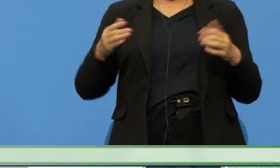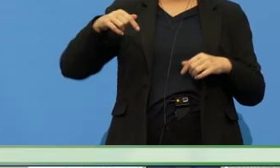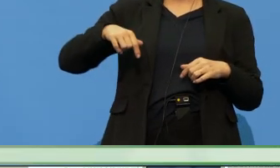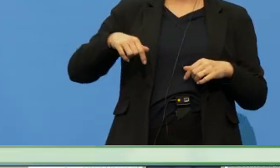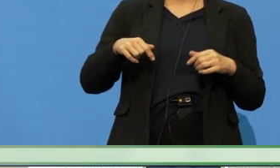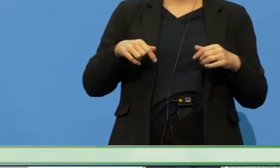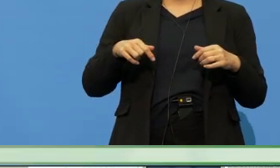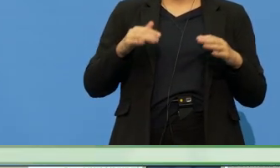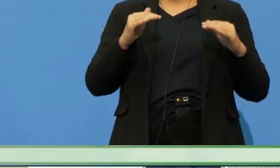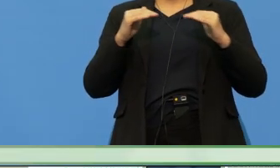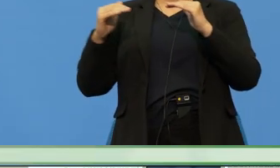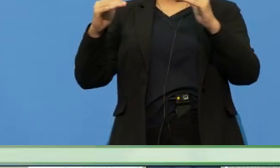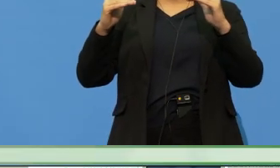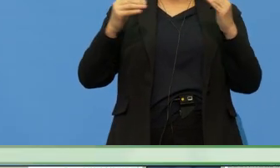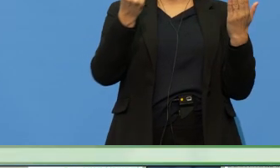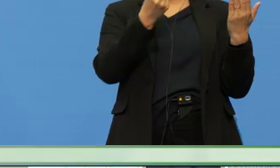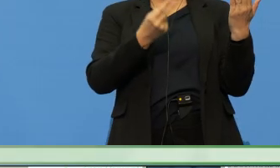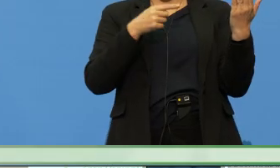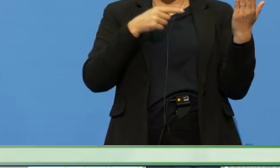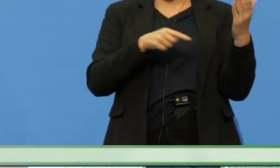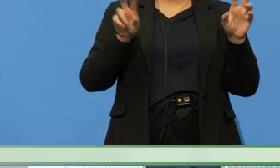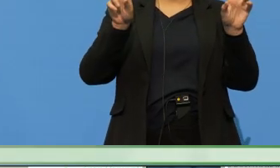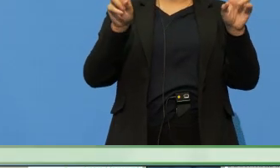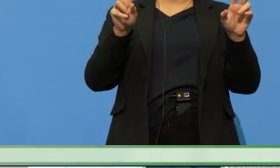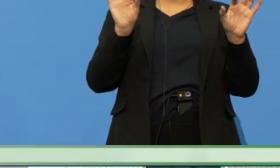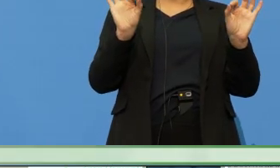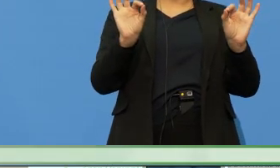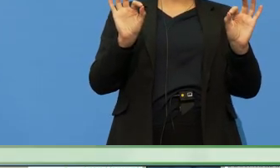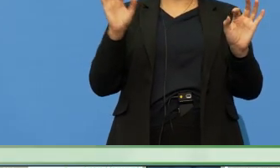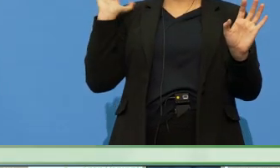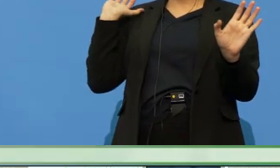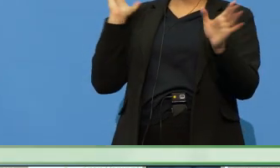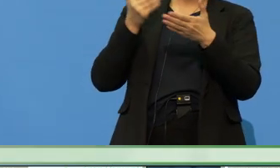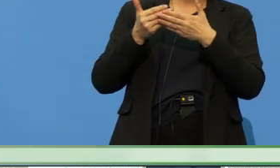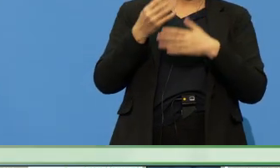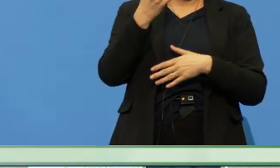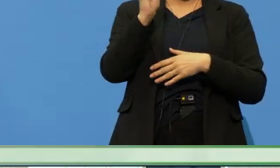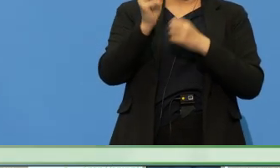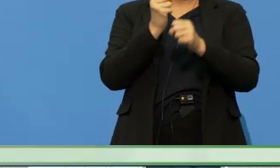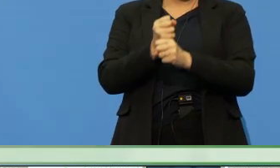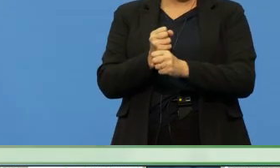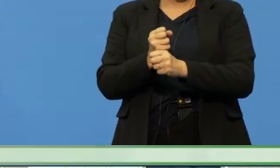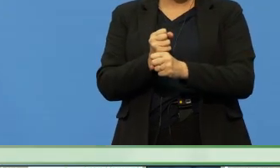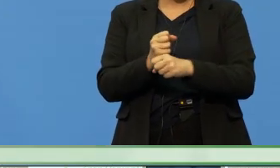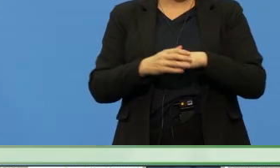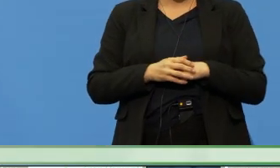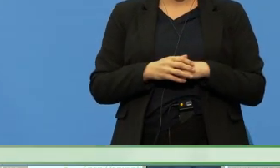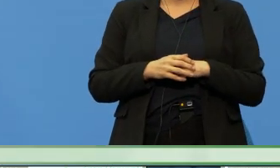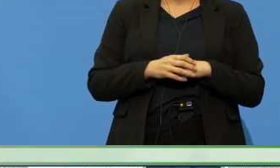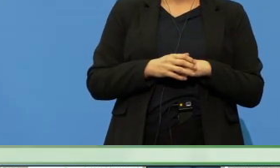design is more than 40 years old as a concept now, since it was first coined.